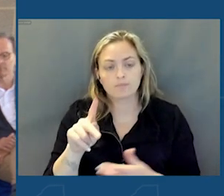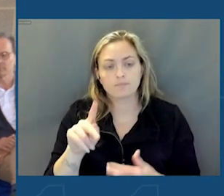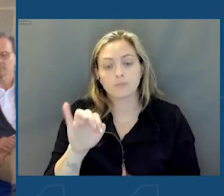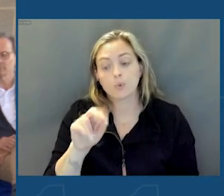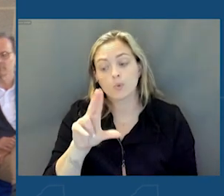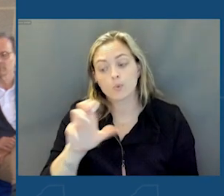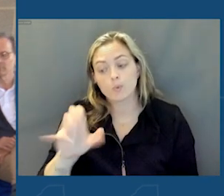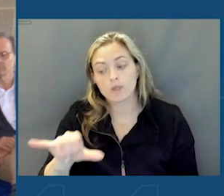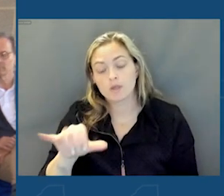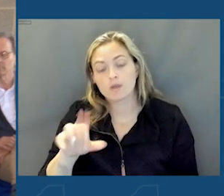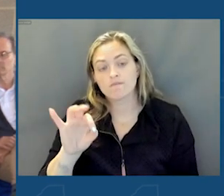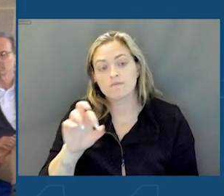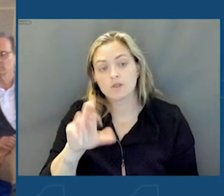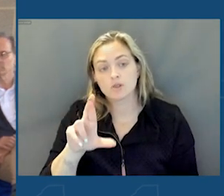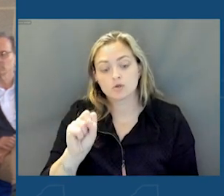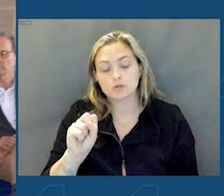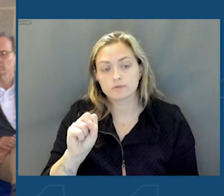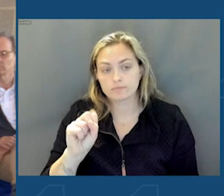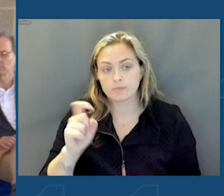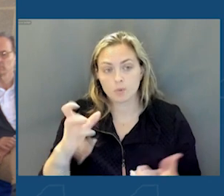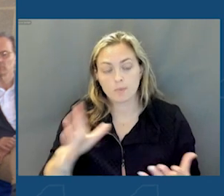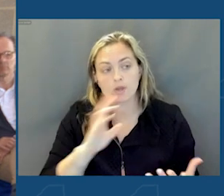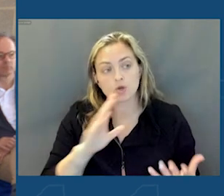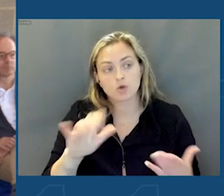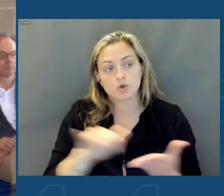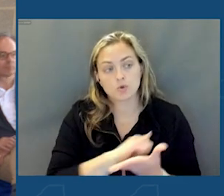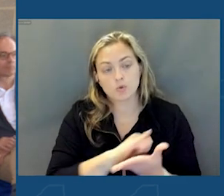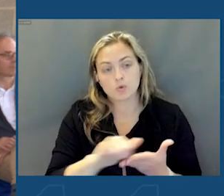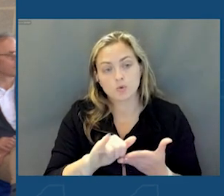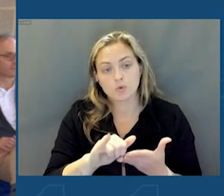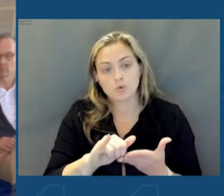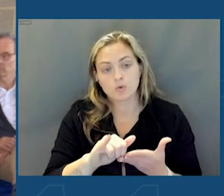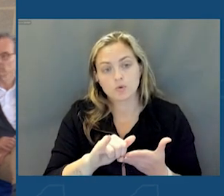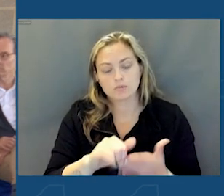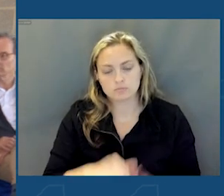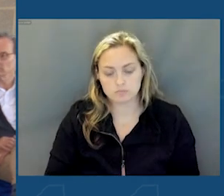Fellers, commander, New York Navy,